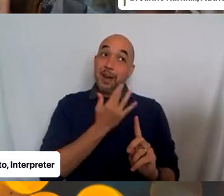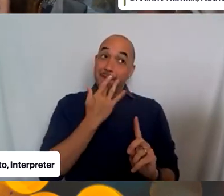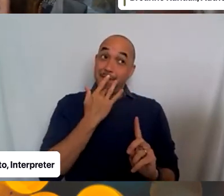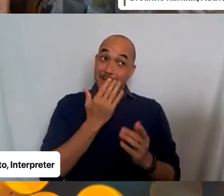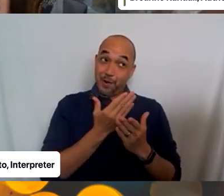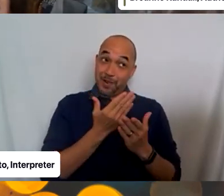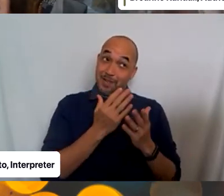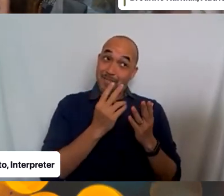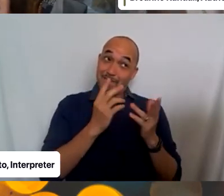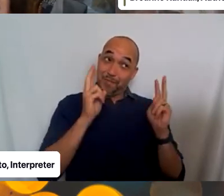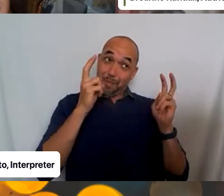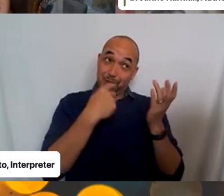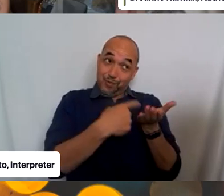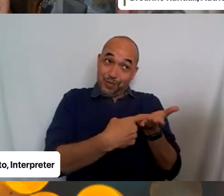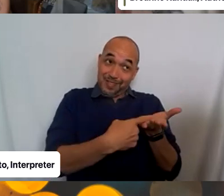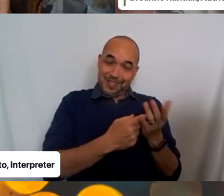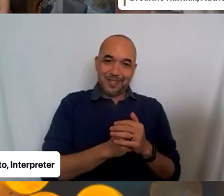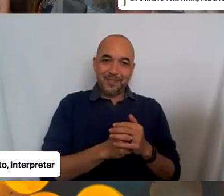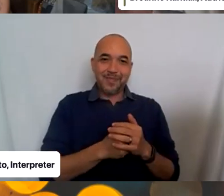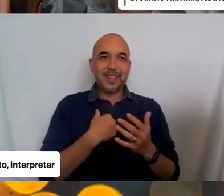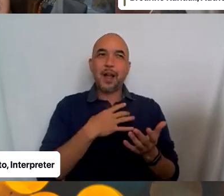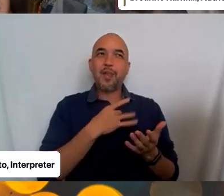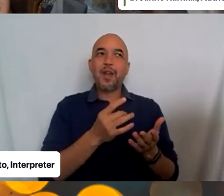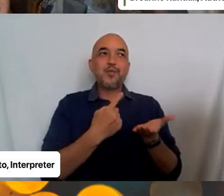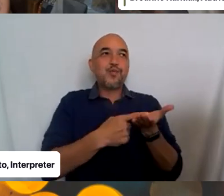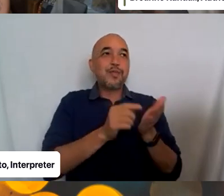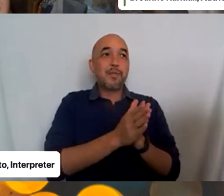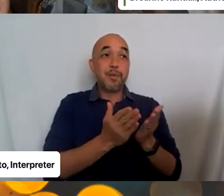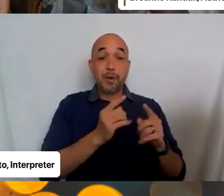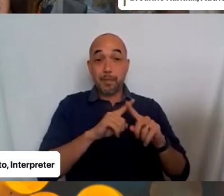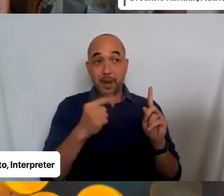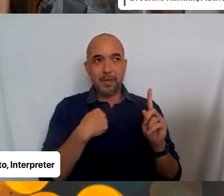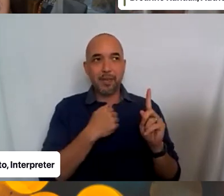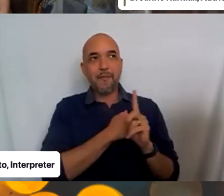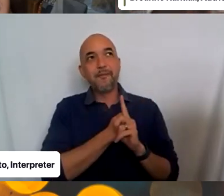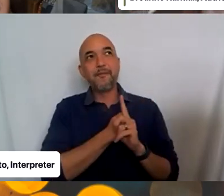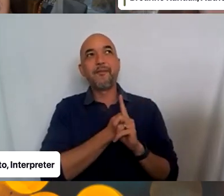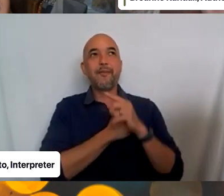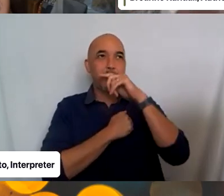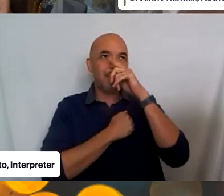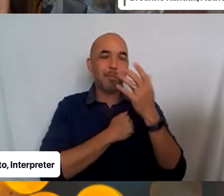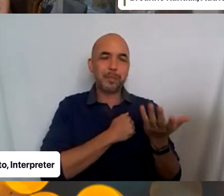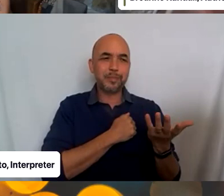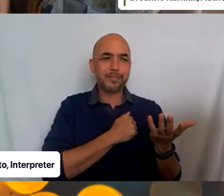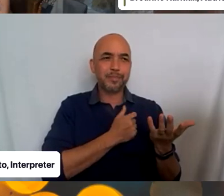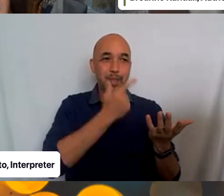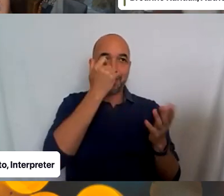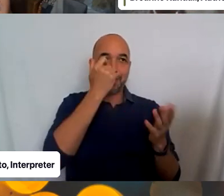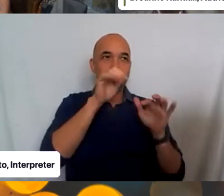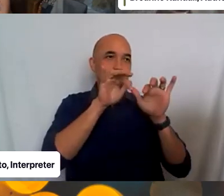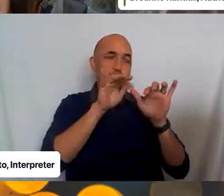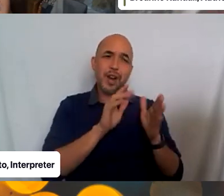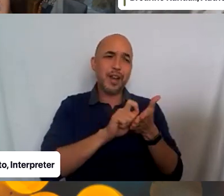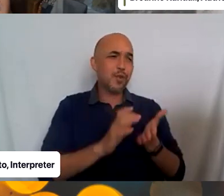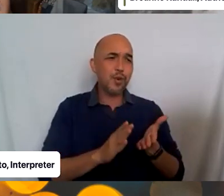because I love, of course I love talking about the book, but I love, because it can be very lonely as a writer, as an